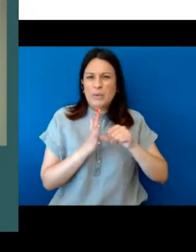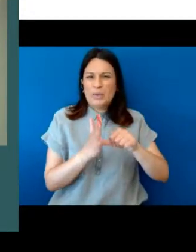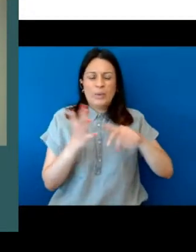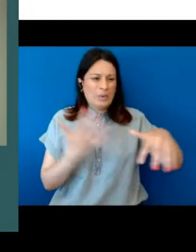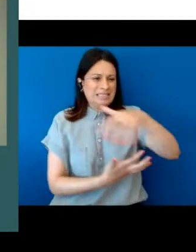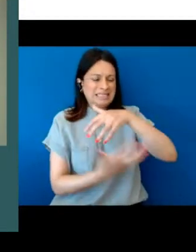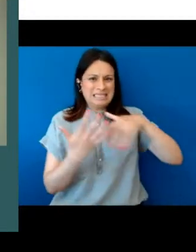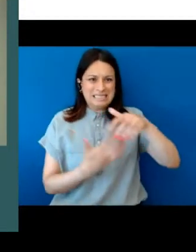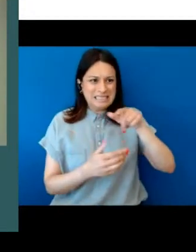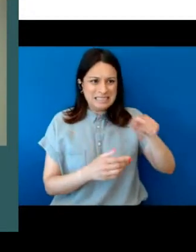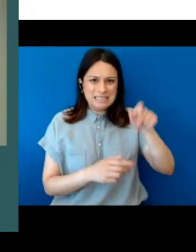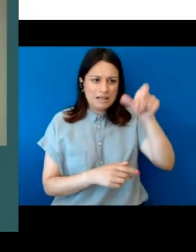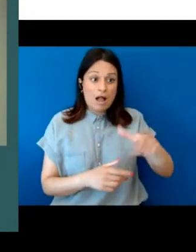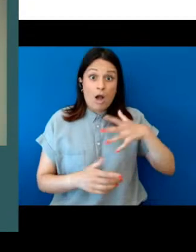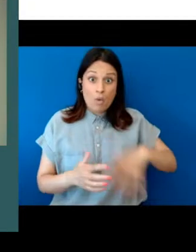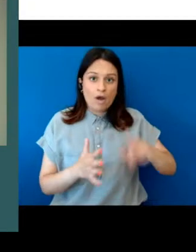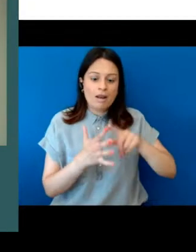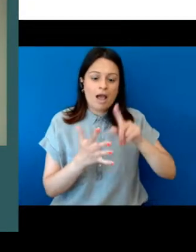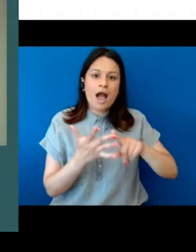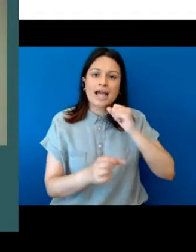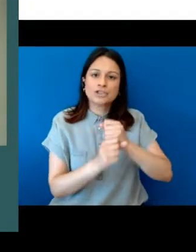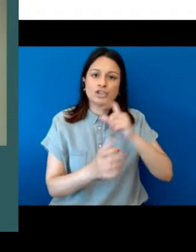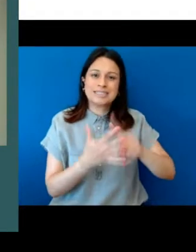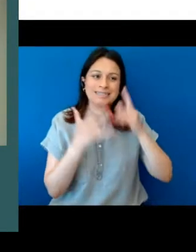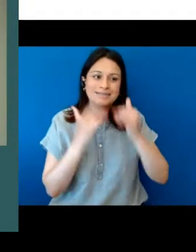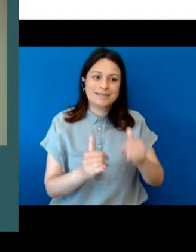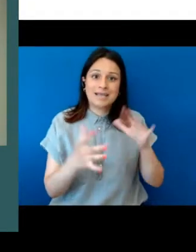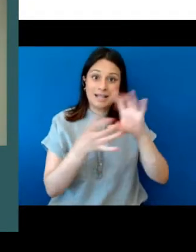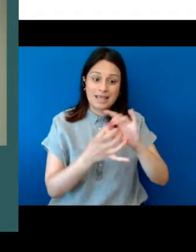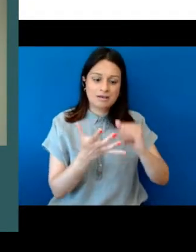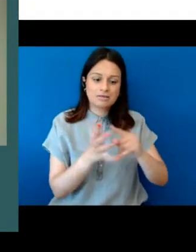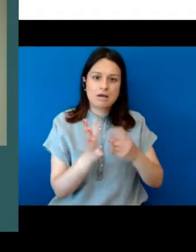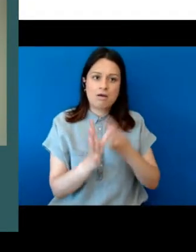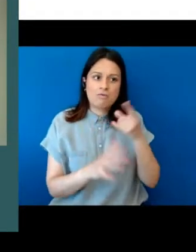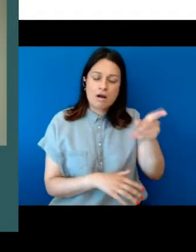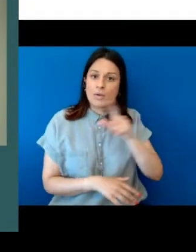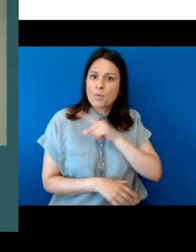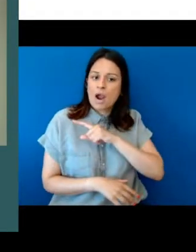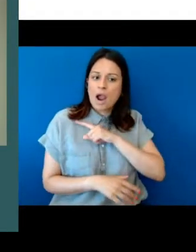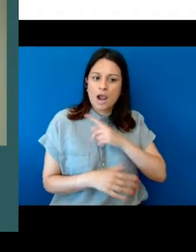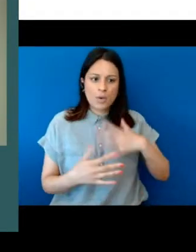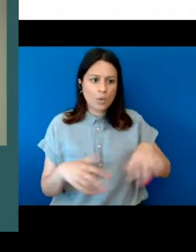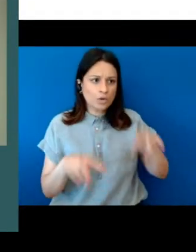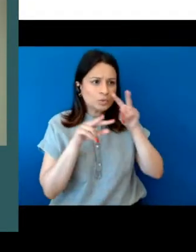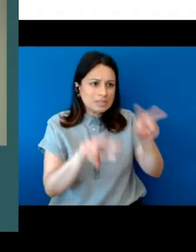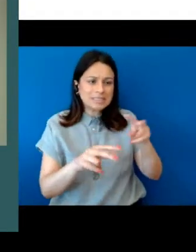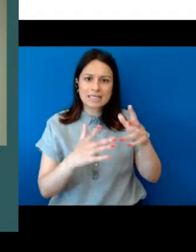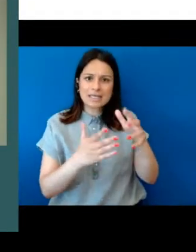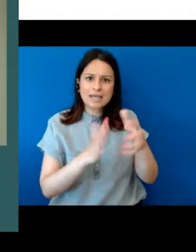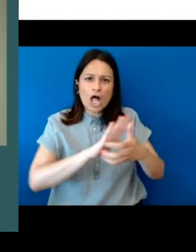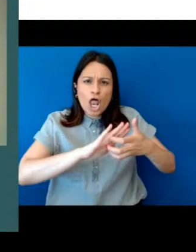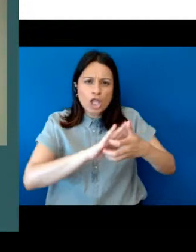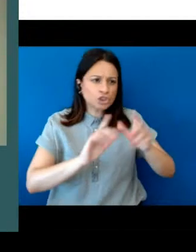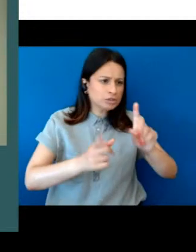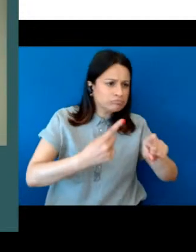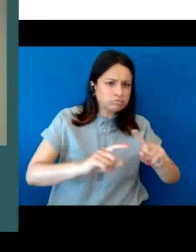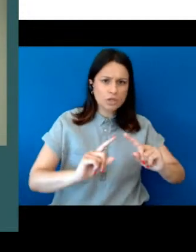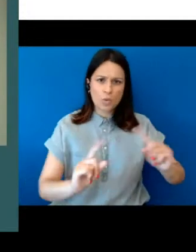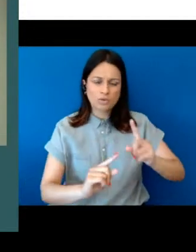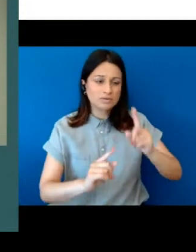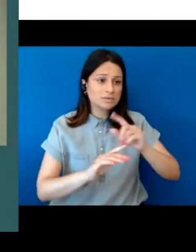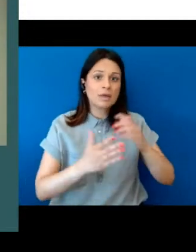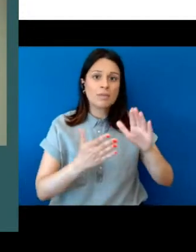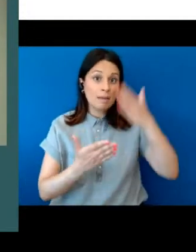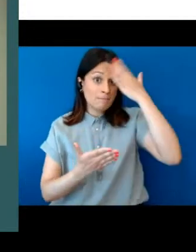do IgE tests on Shona because I want to know what she's allergic to so I know what I can advise her mum to help